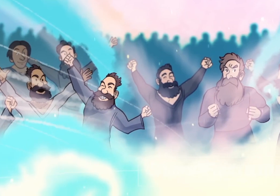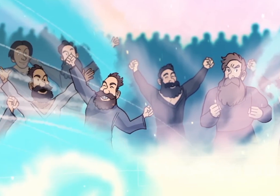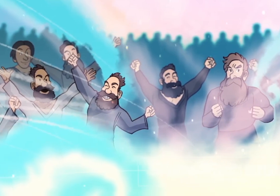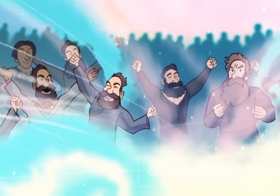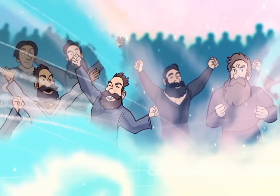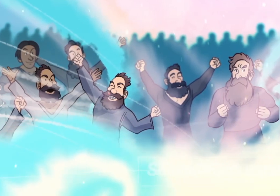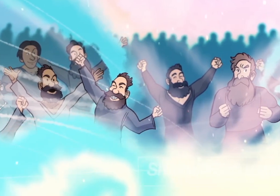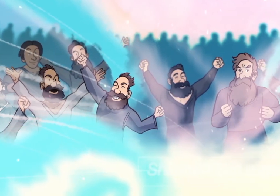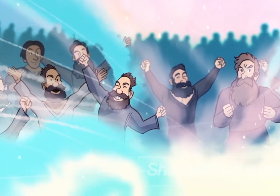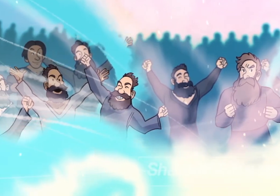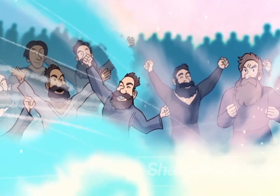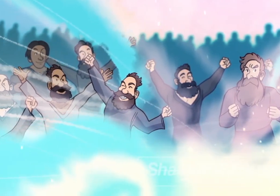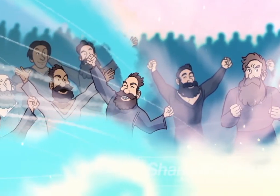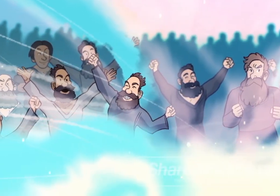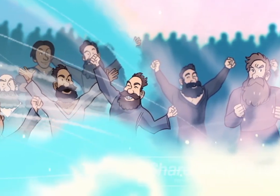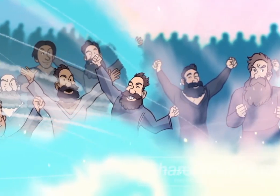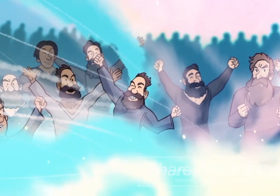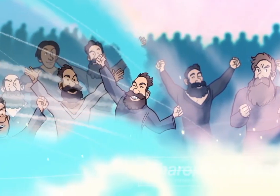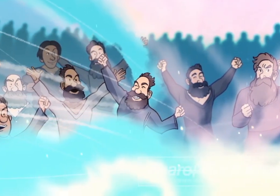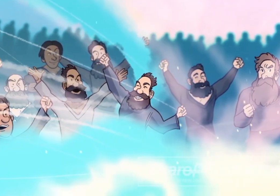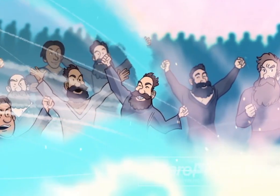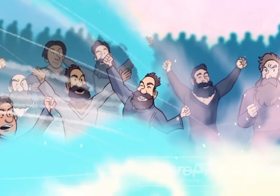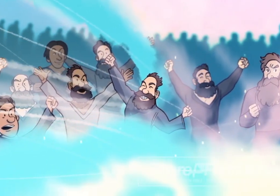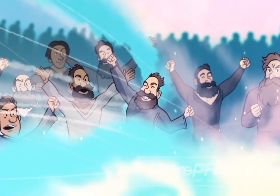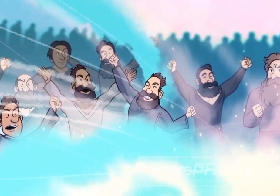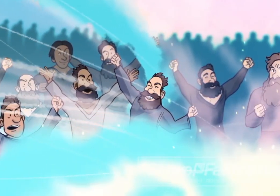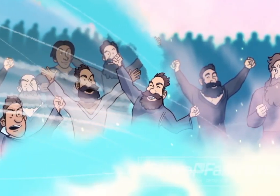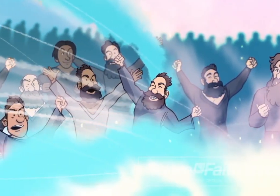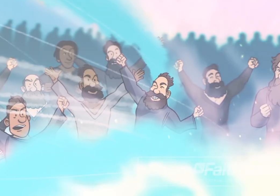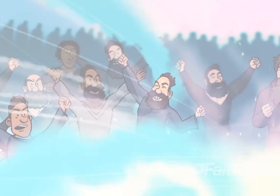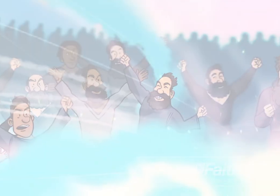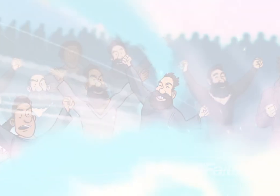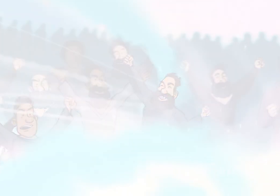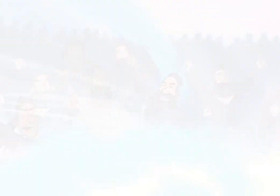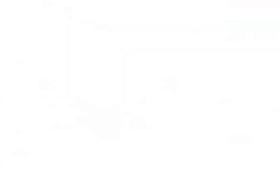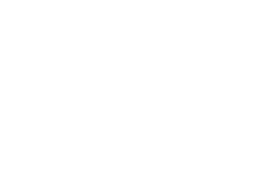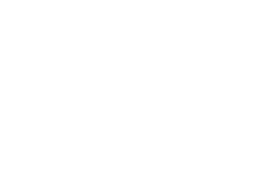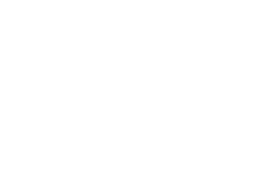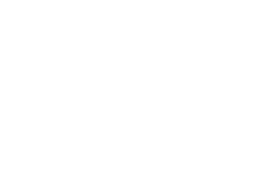army of living men stood before Ezekiel.